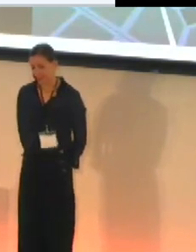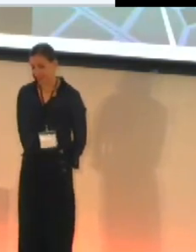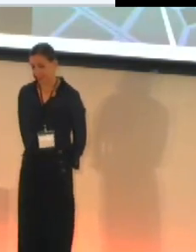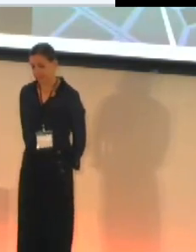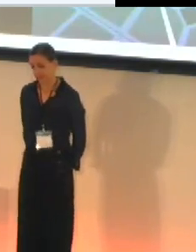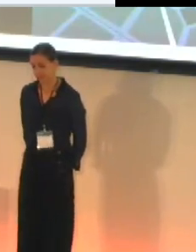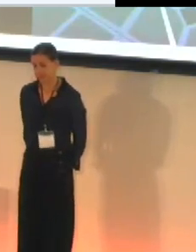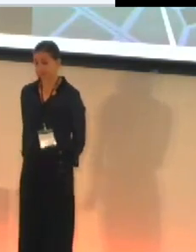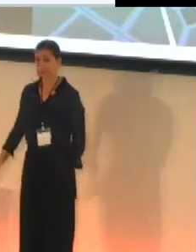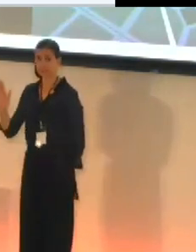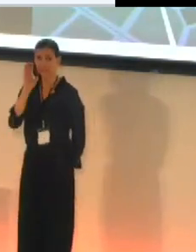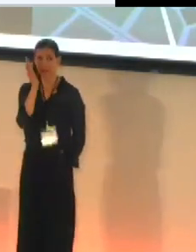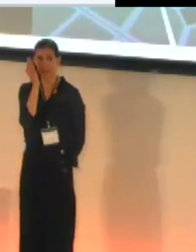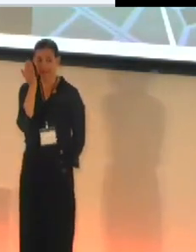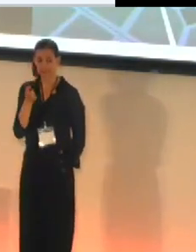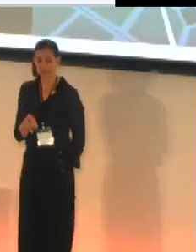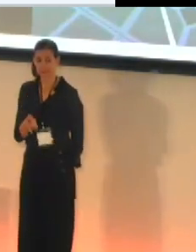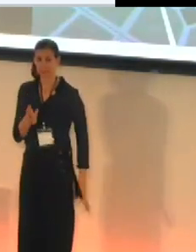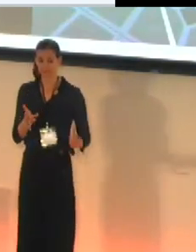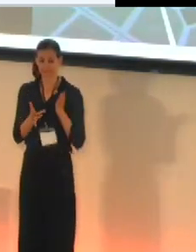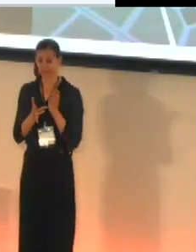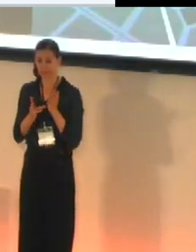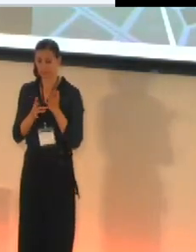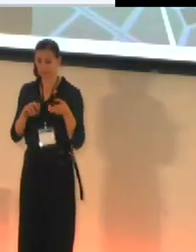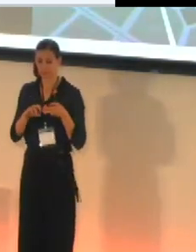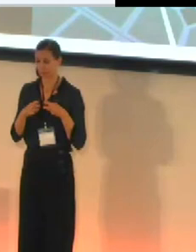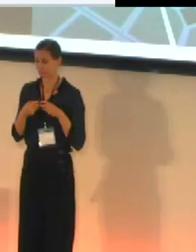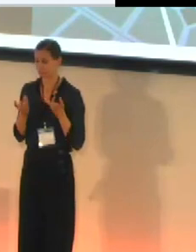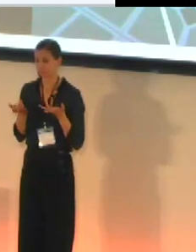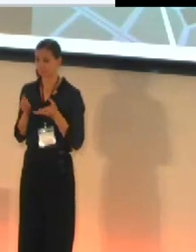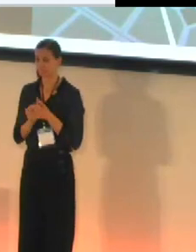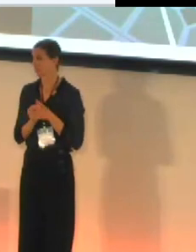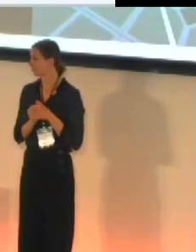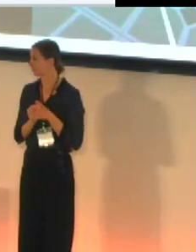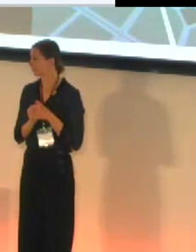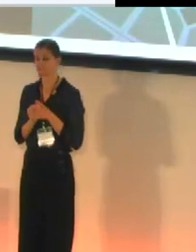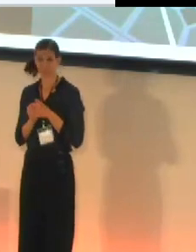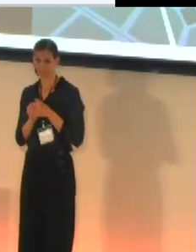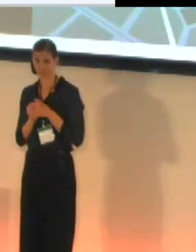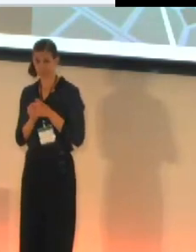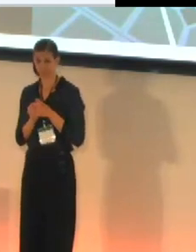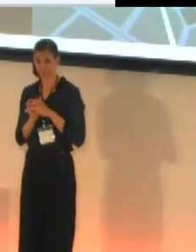So it seems like there is a playback error here, but in this video.